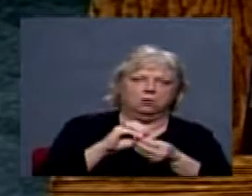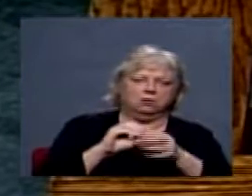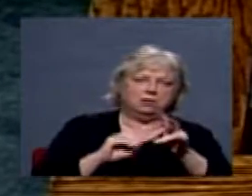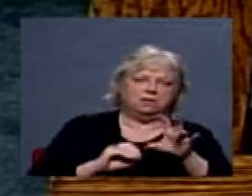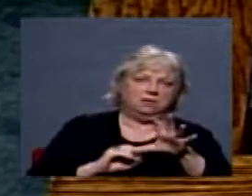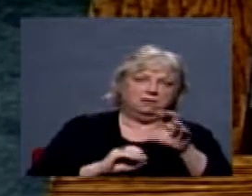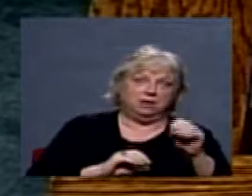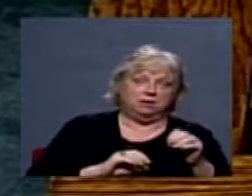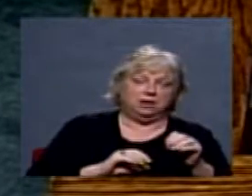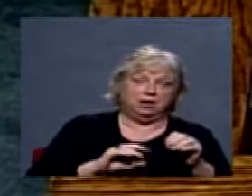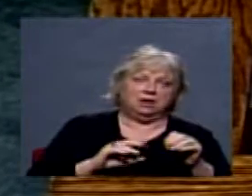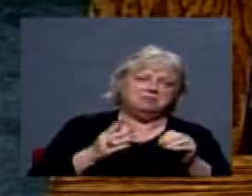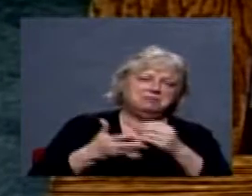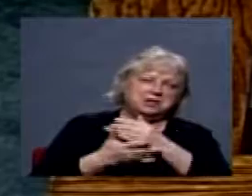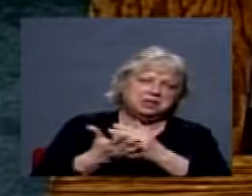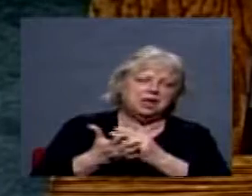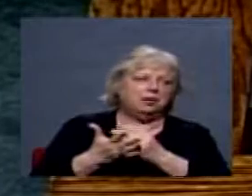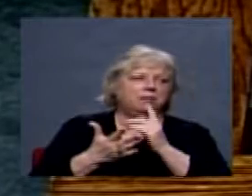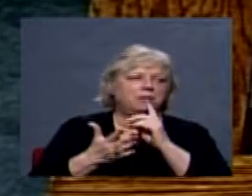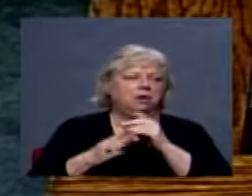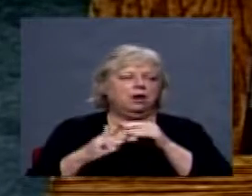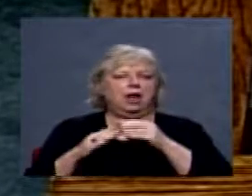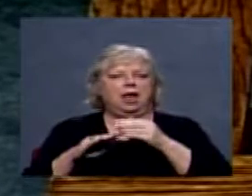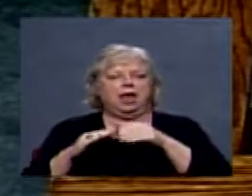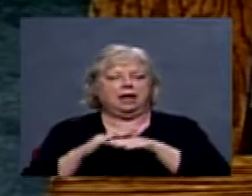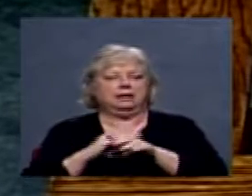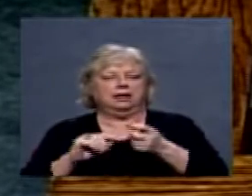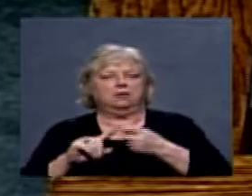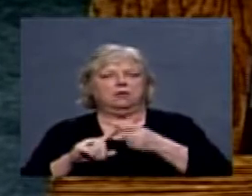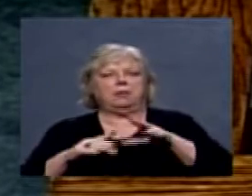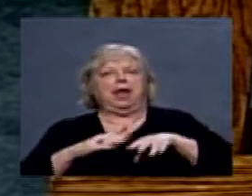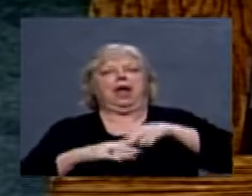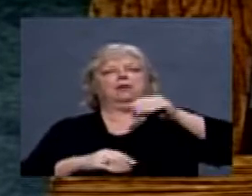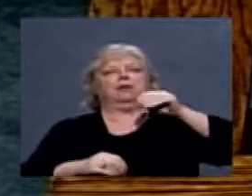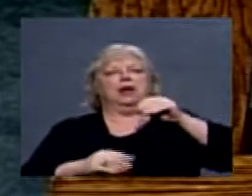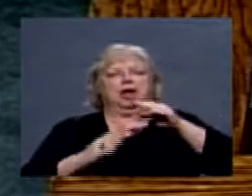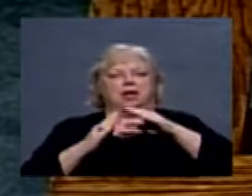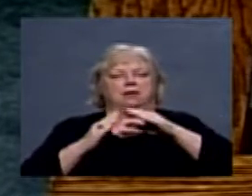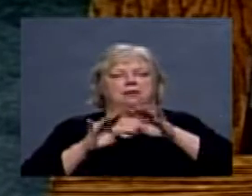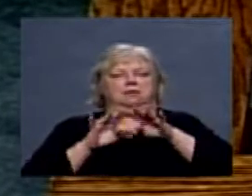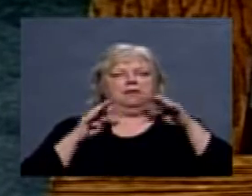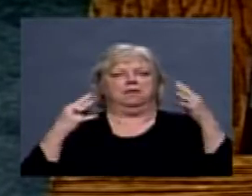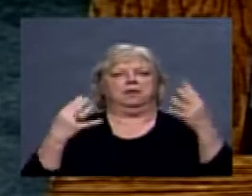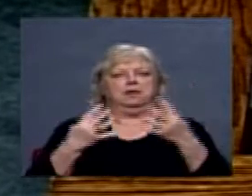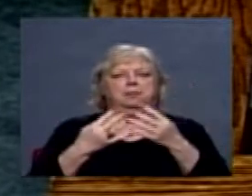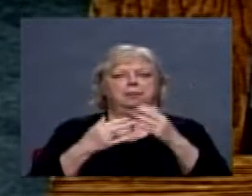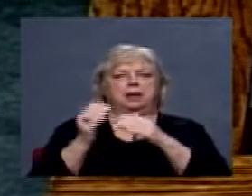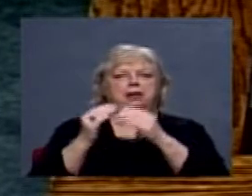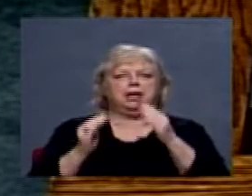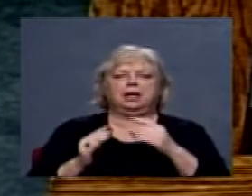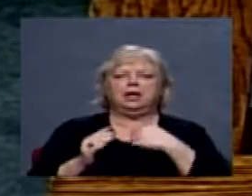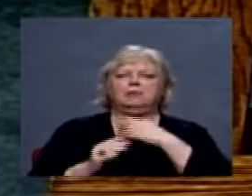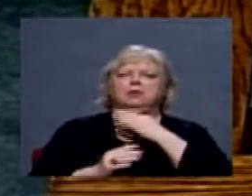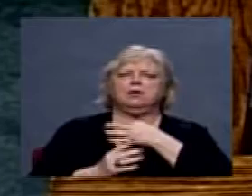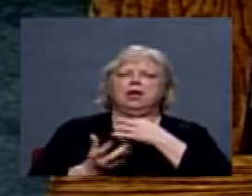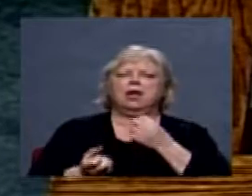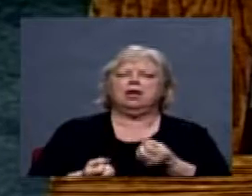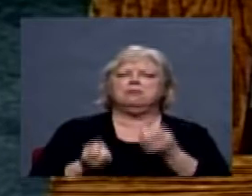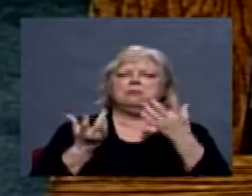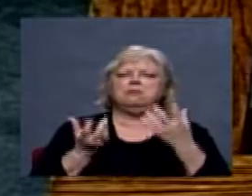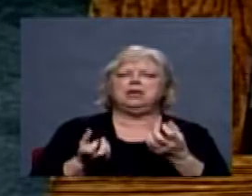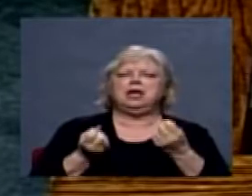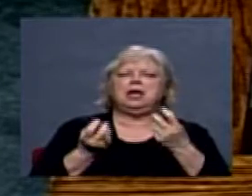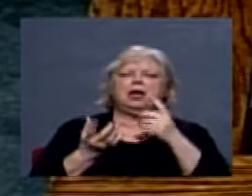units are accessed from the outside of the building, and I was wondering how many of those units